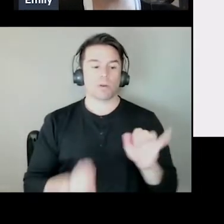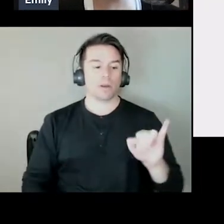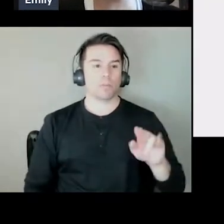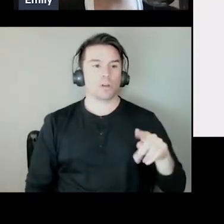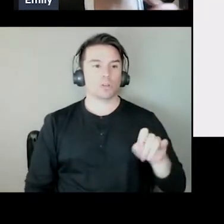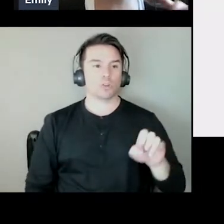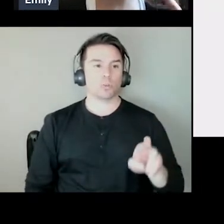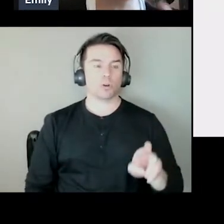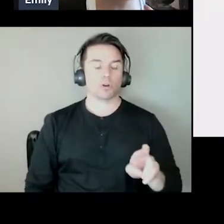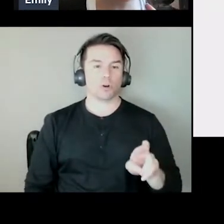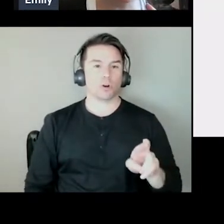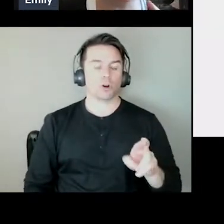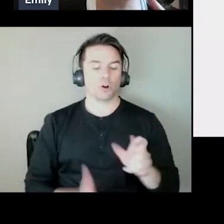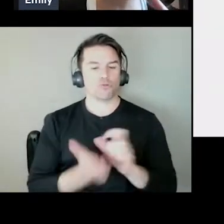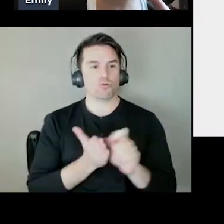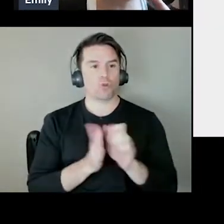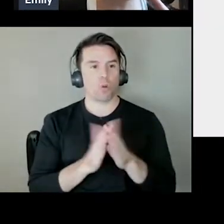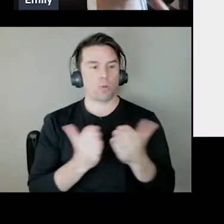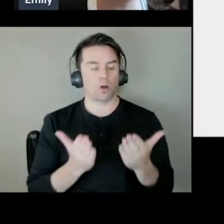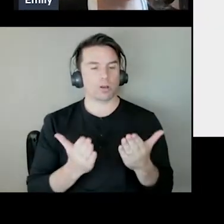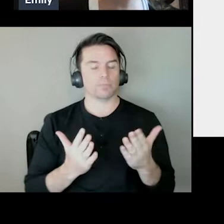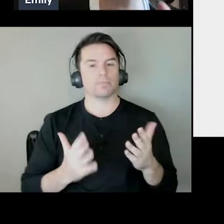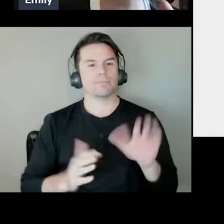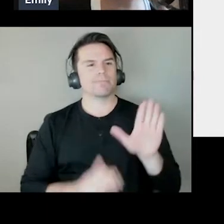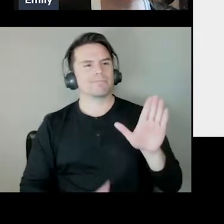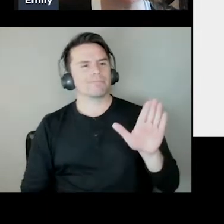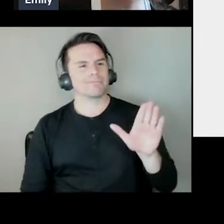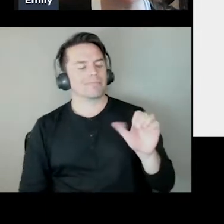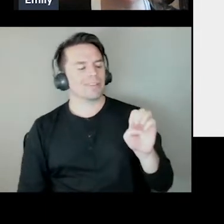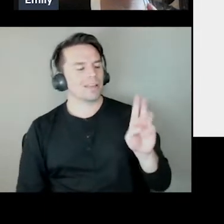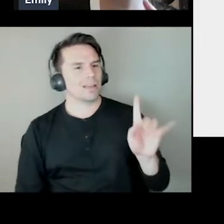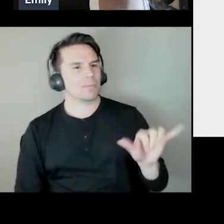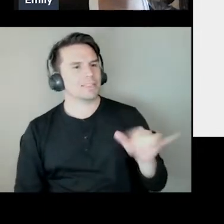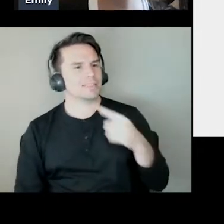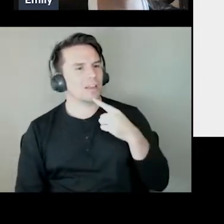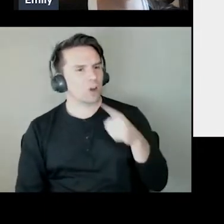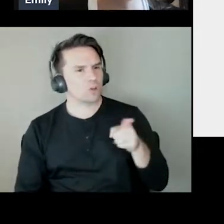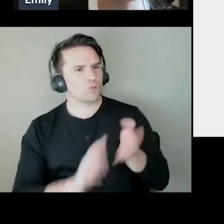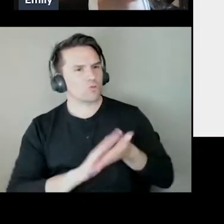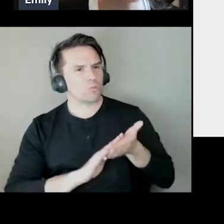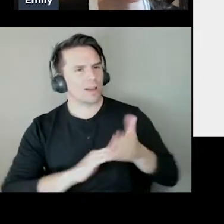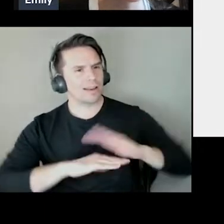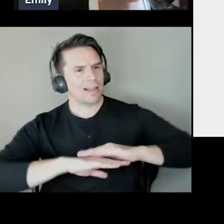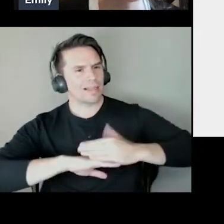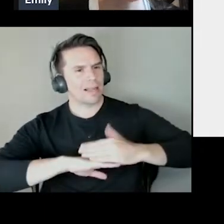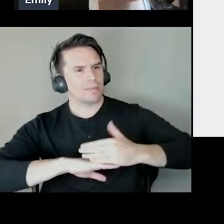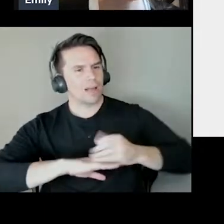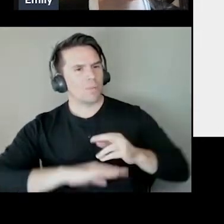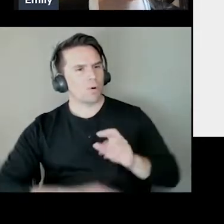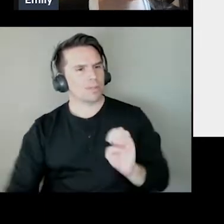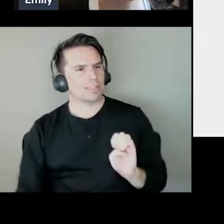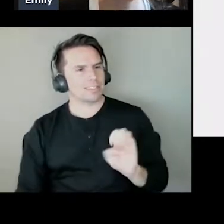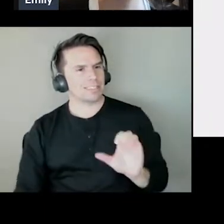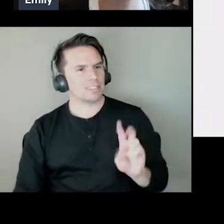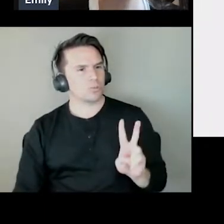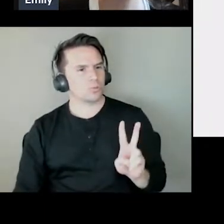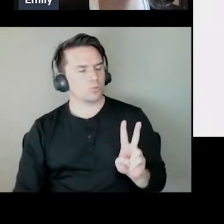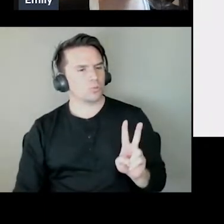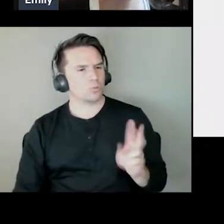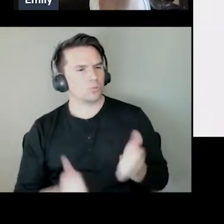machine learning activities. Right. Now, Yeah. Kanwal, are you running this on your laptop, or are you running this on EC2 actually? So this